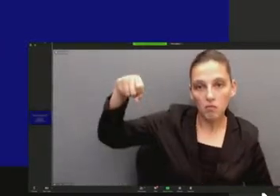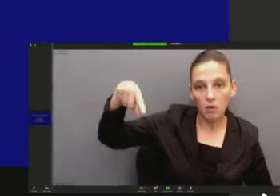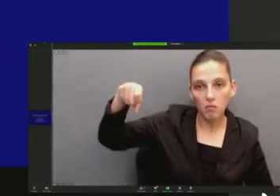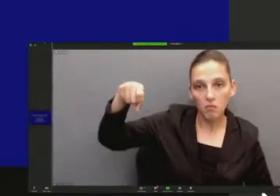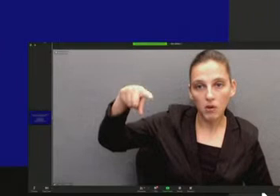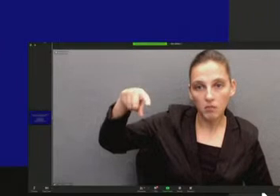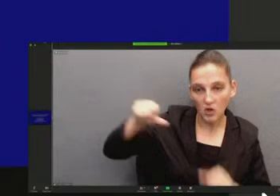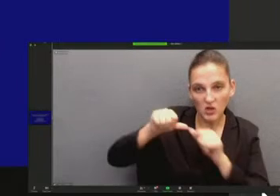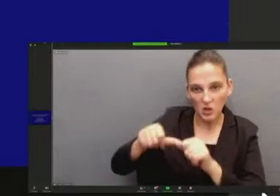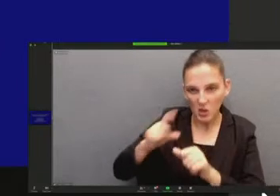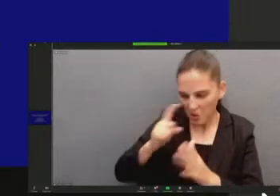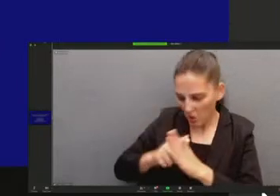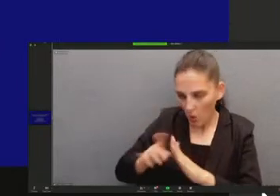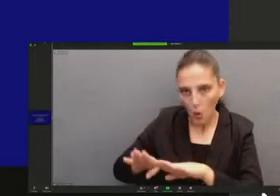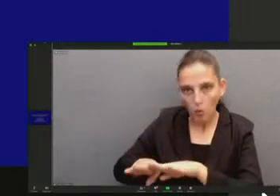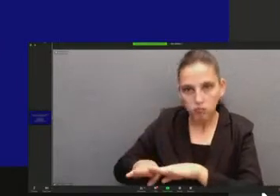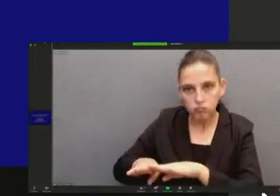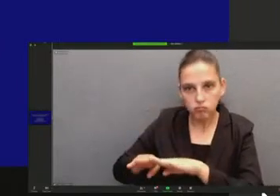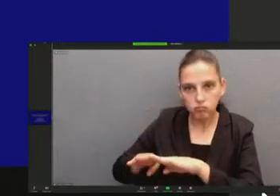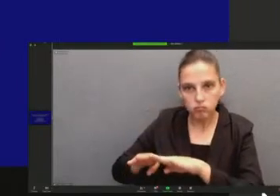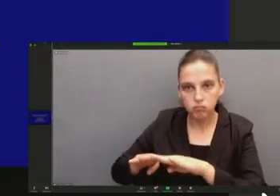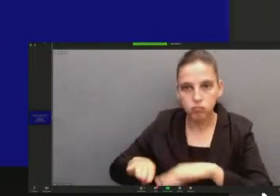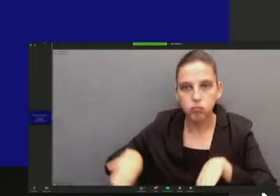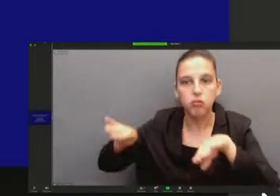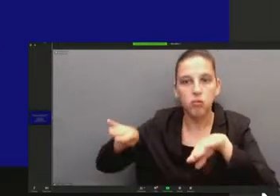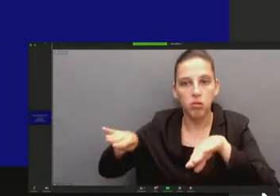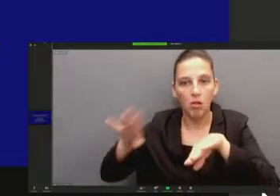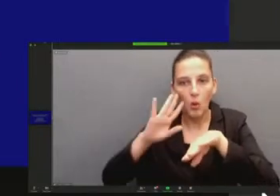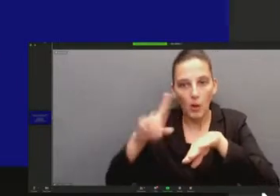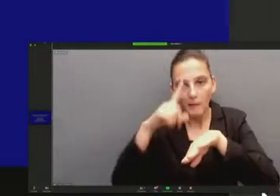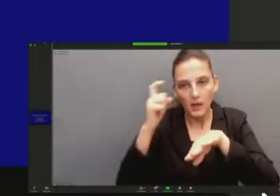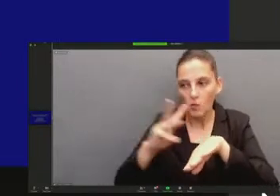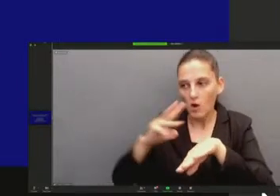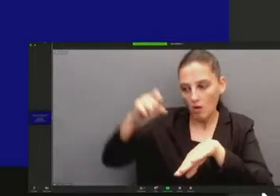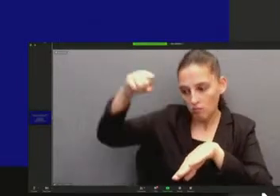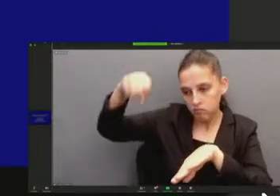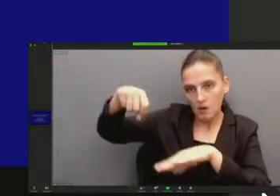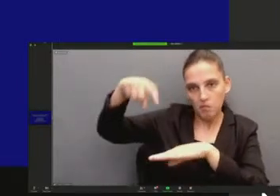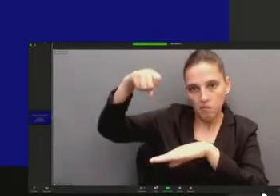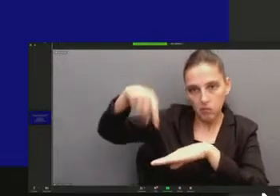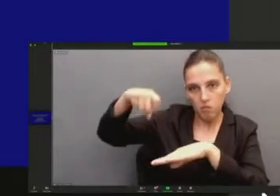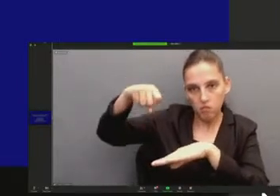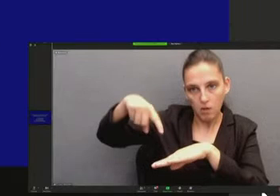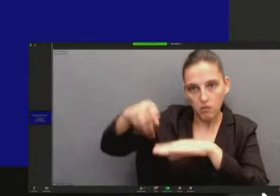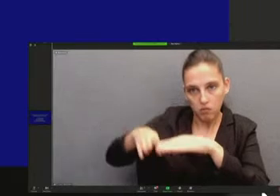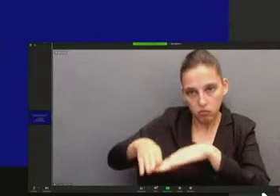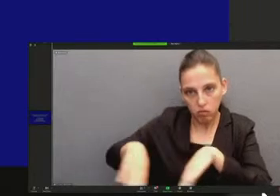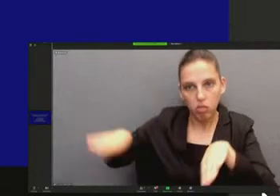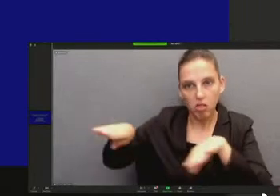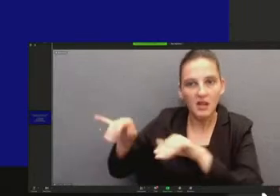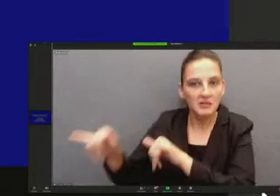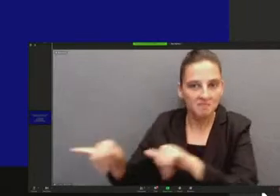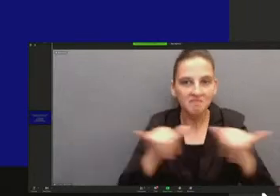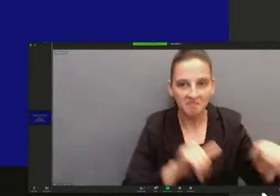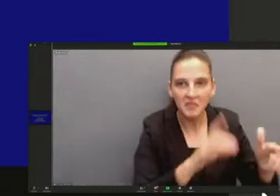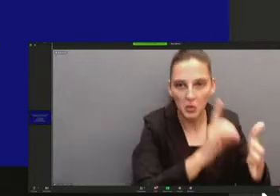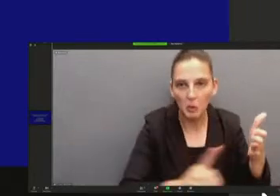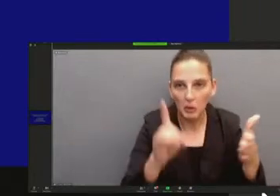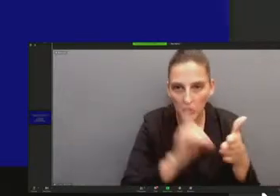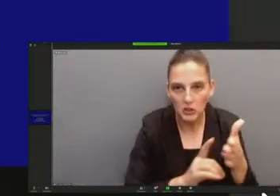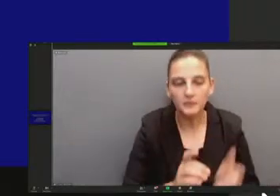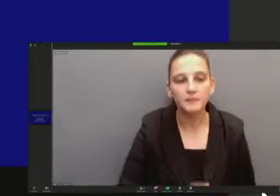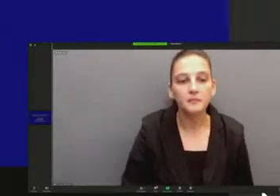become weathered. It would become eroded as a result of the constant exposure to adversity. And what researchers suggested,